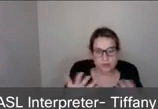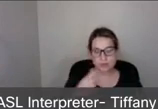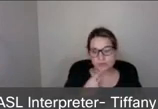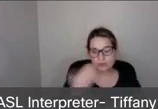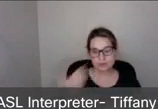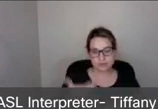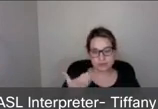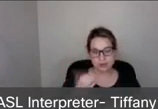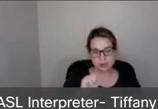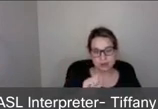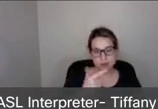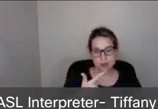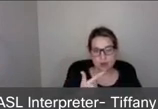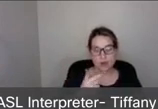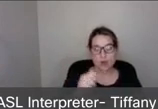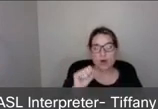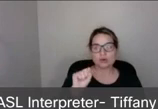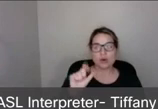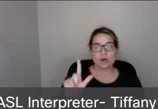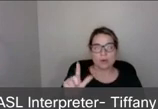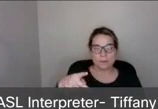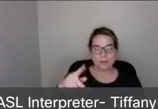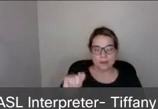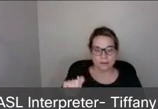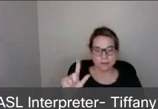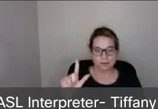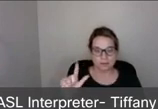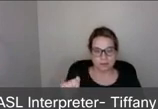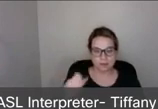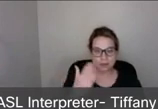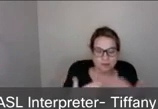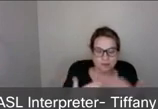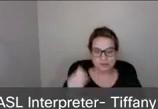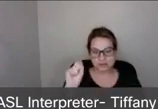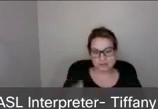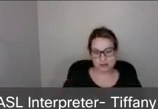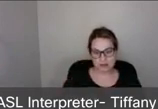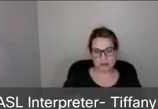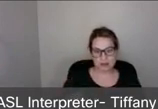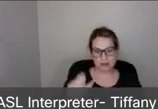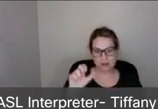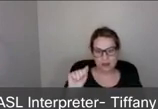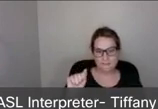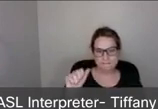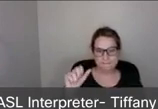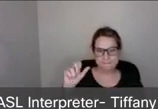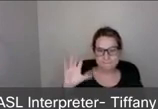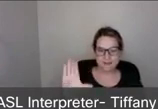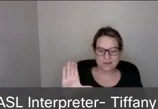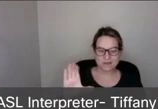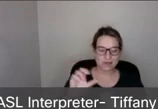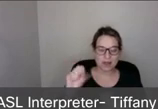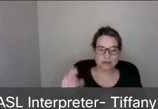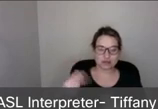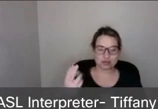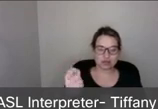in Sholo, Pinetop, Lakeside, and in parts of South Navajo, South Apache County and South Navajo County,